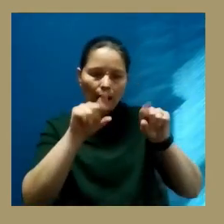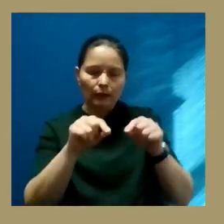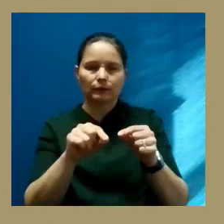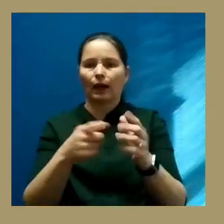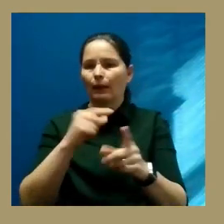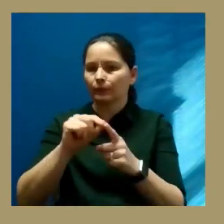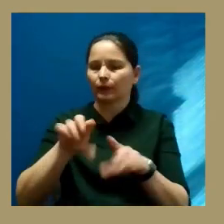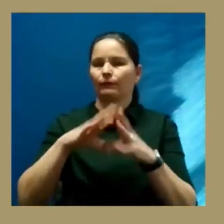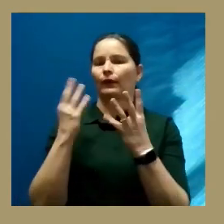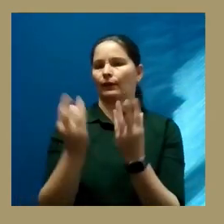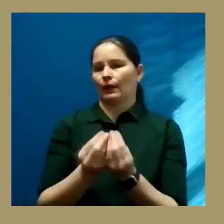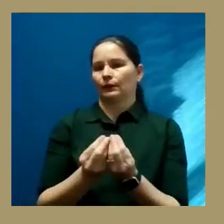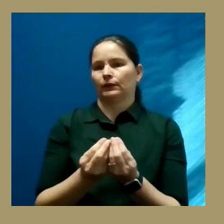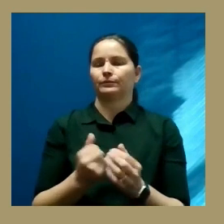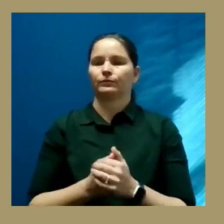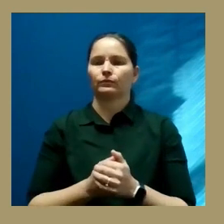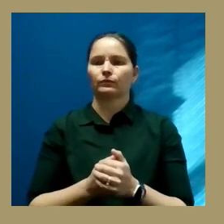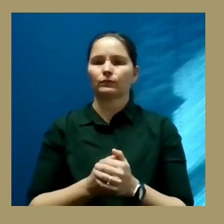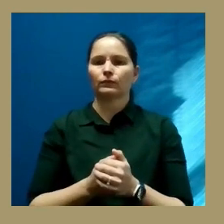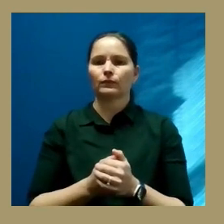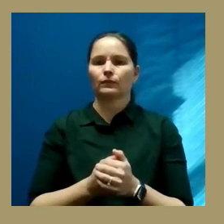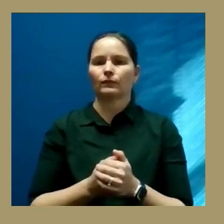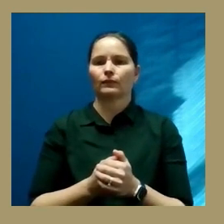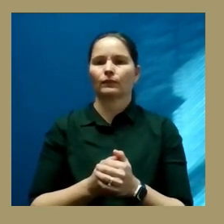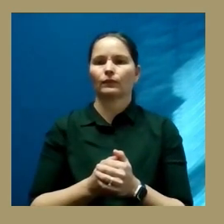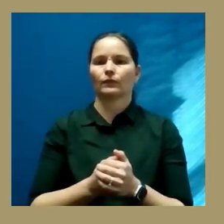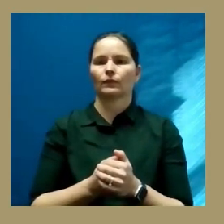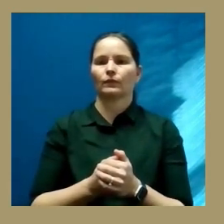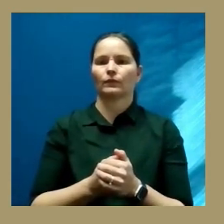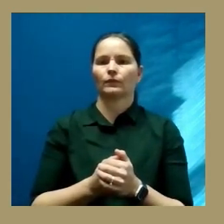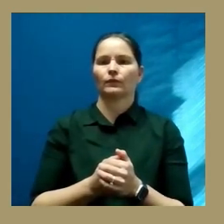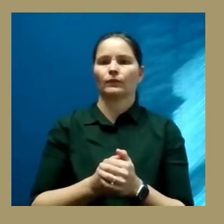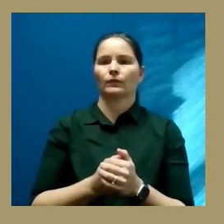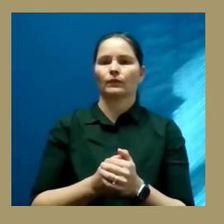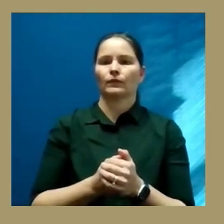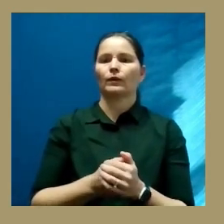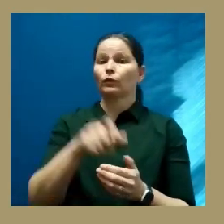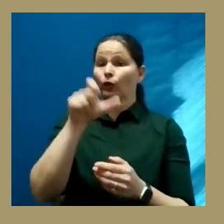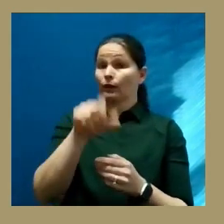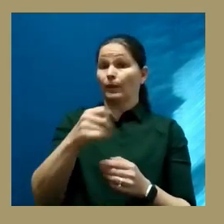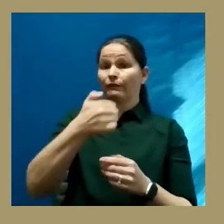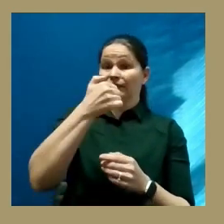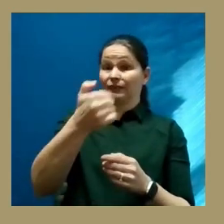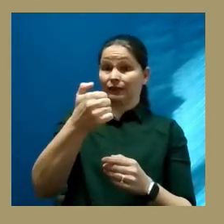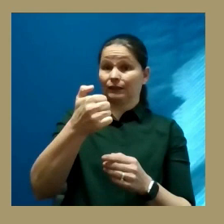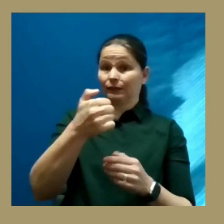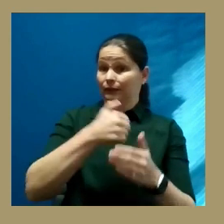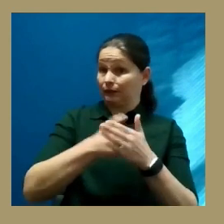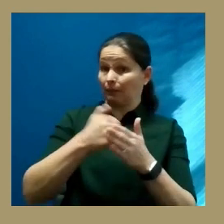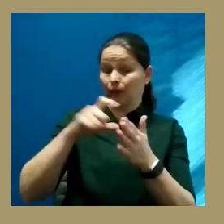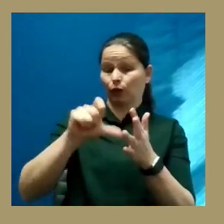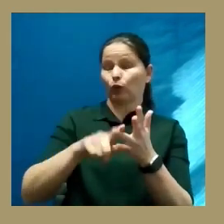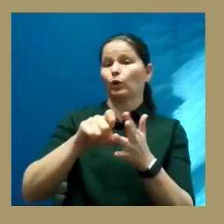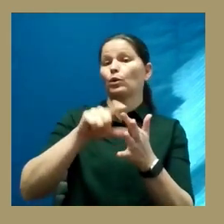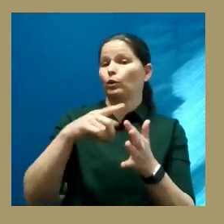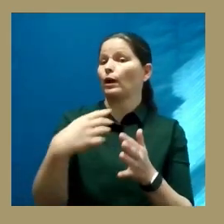the security at the application level, which is the customer selected 6-digit code. And also all of the credentials